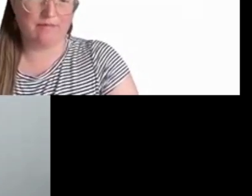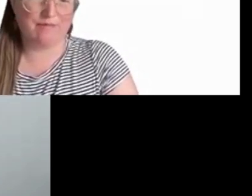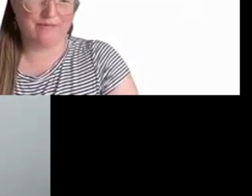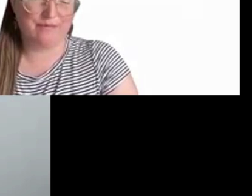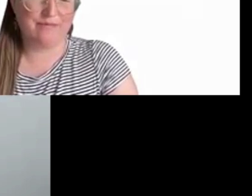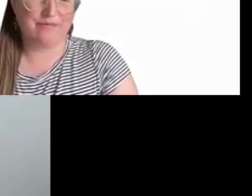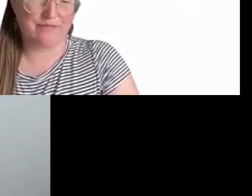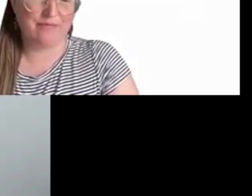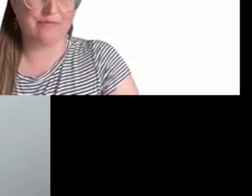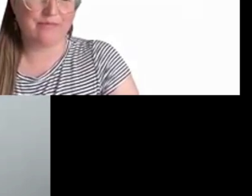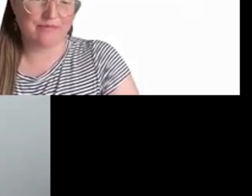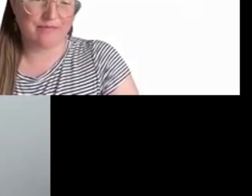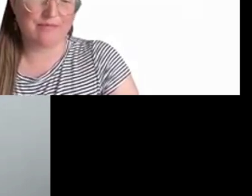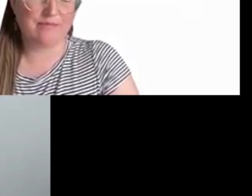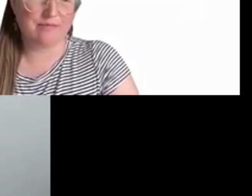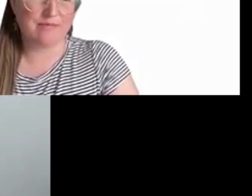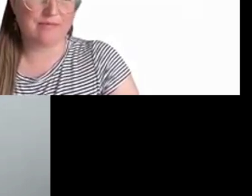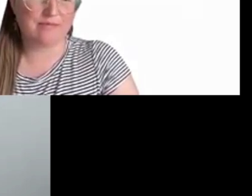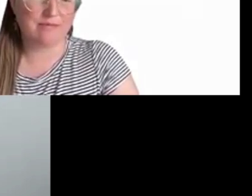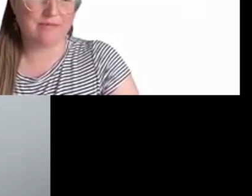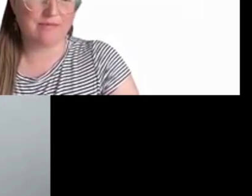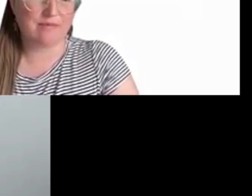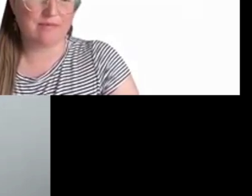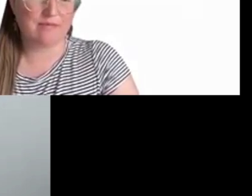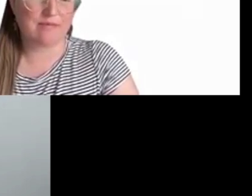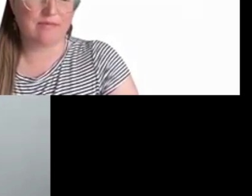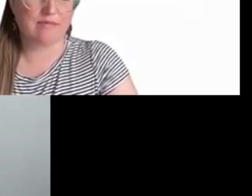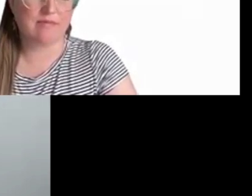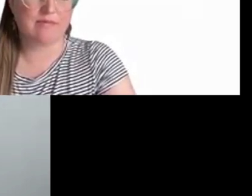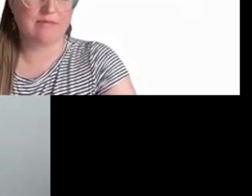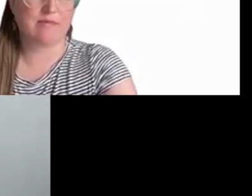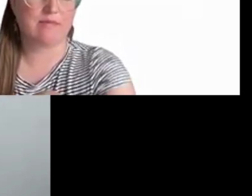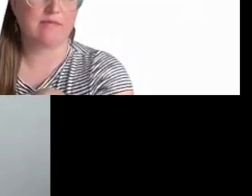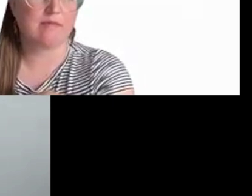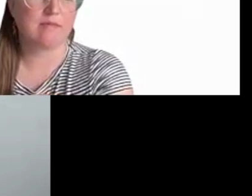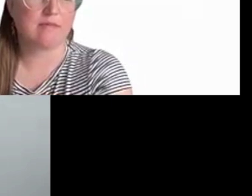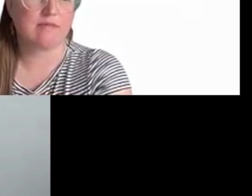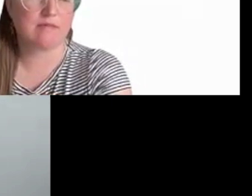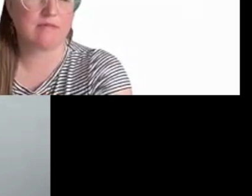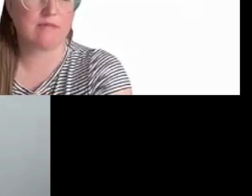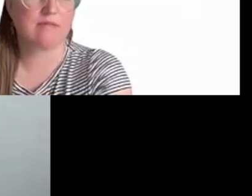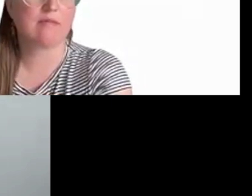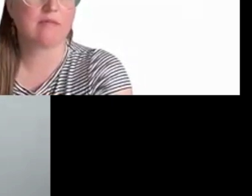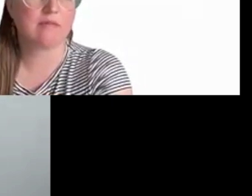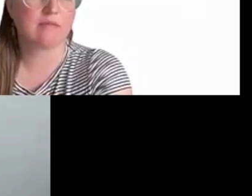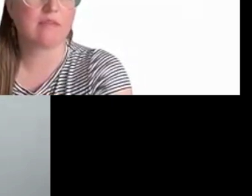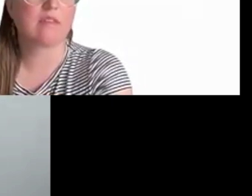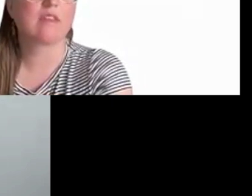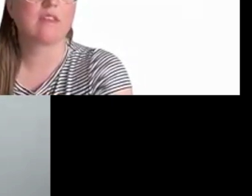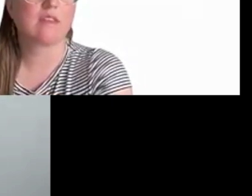is integrating family voice like they should. It's one of the principles in that crisis planning. And so that excites me. But